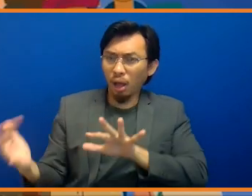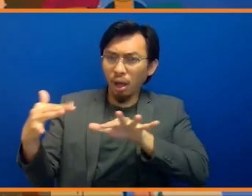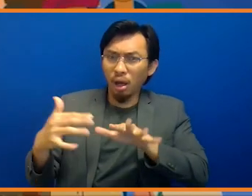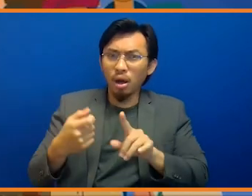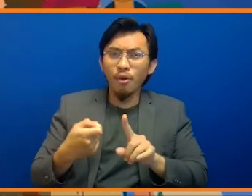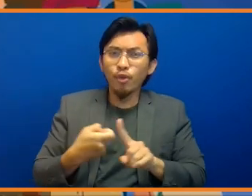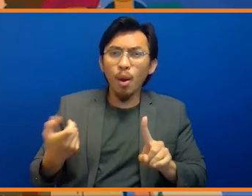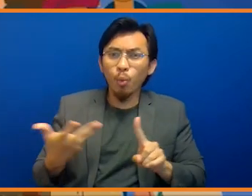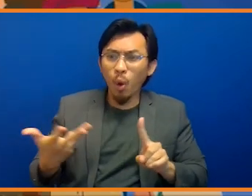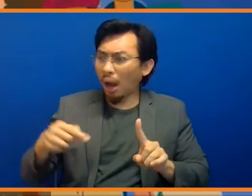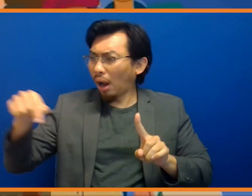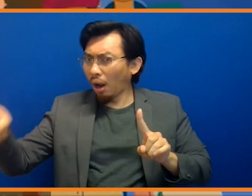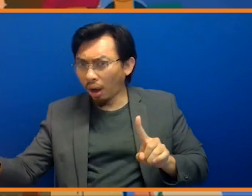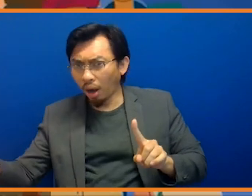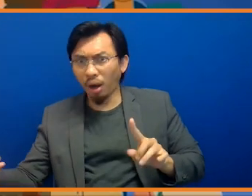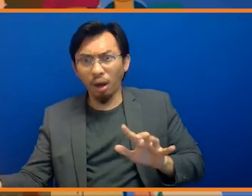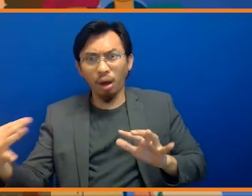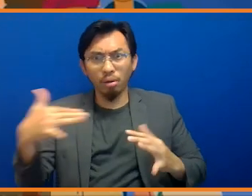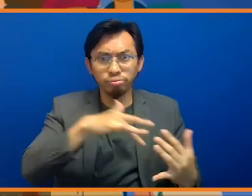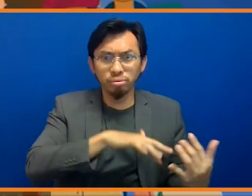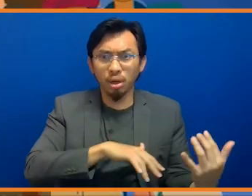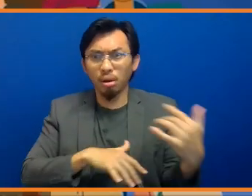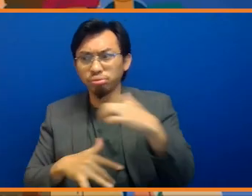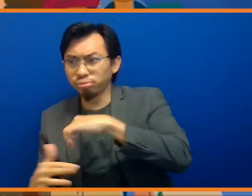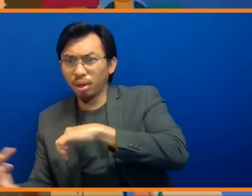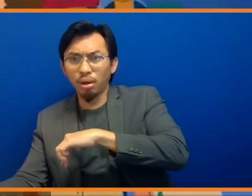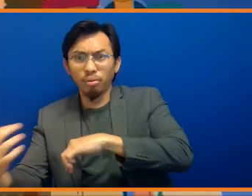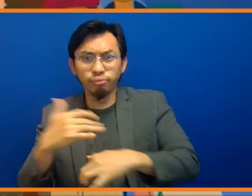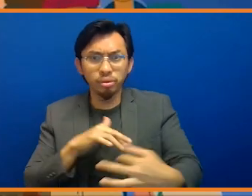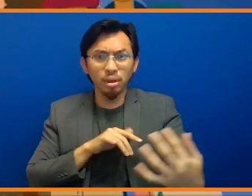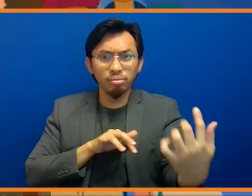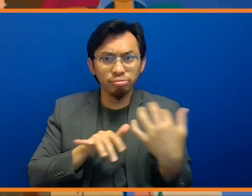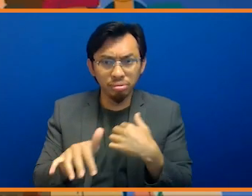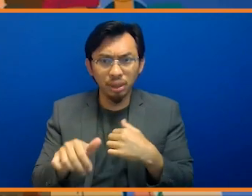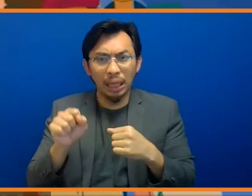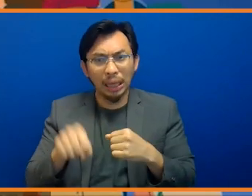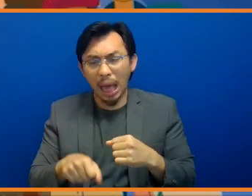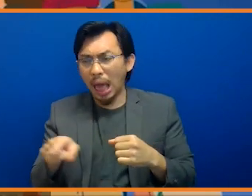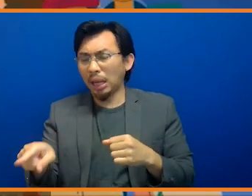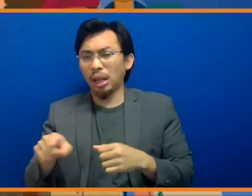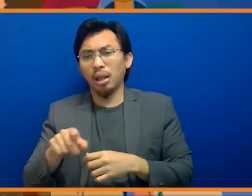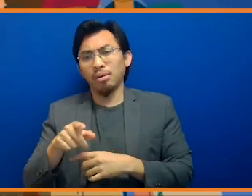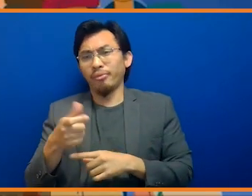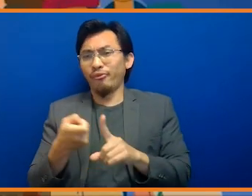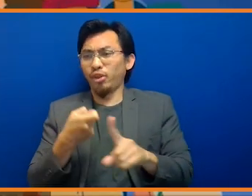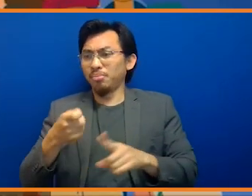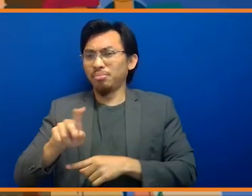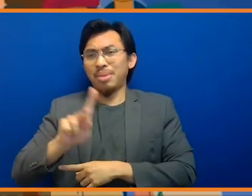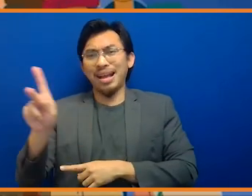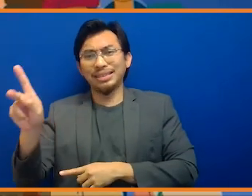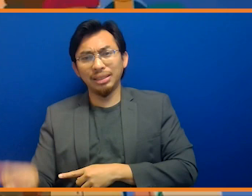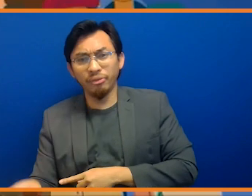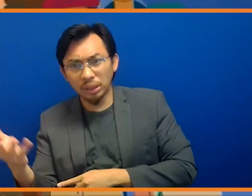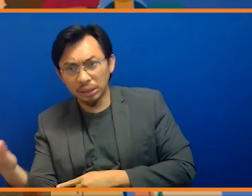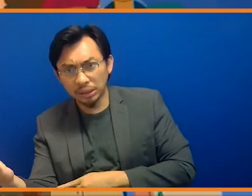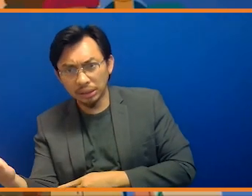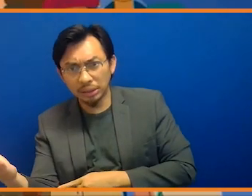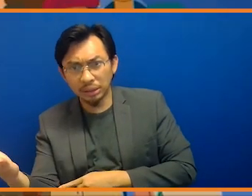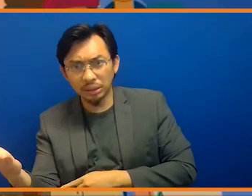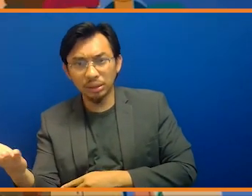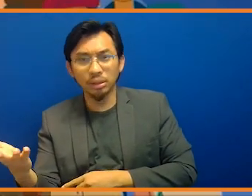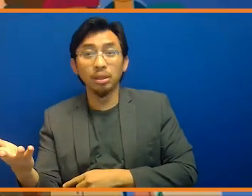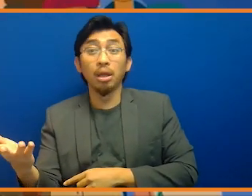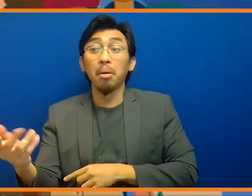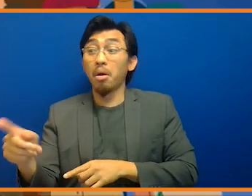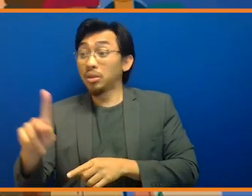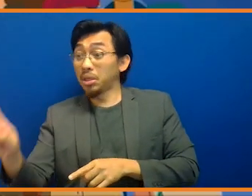Even they don't know when the waves coming there. So that means it can be from the Pacific there,